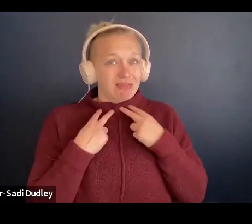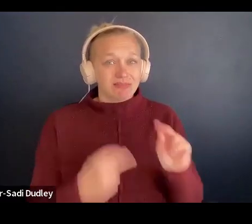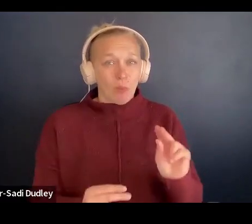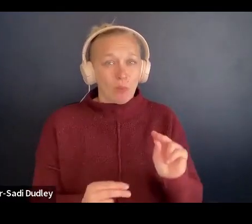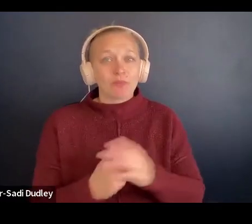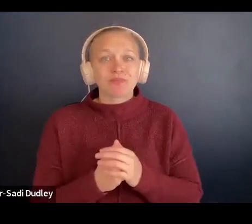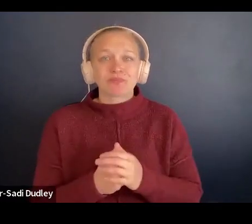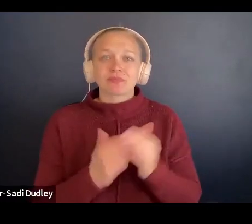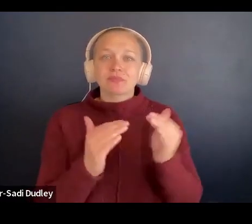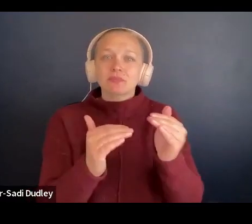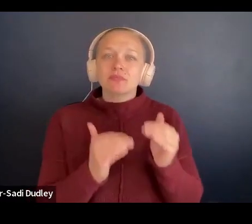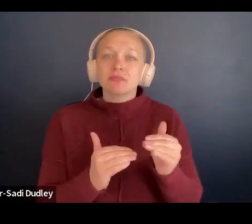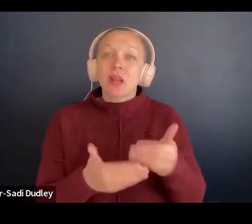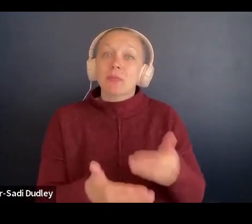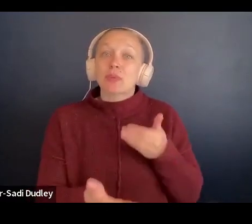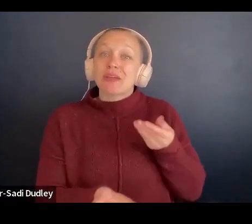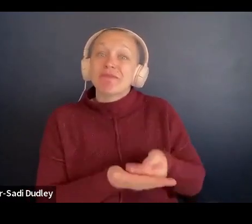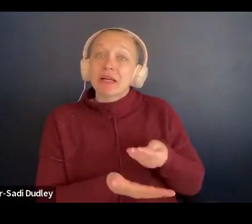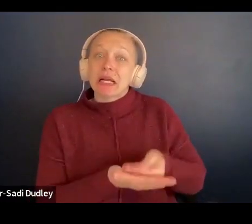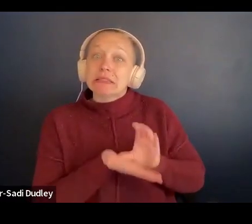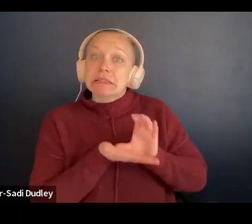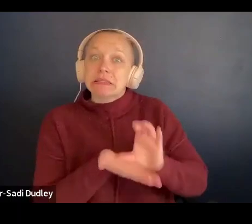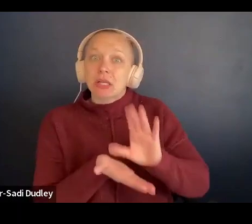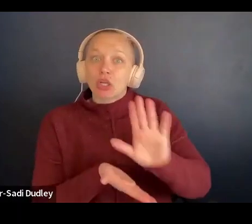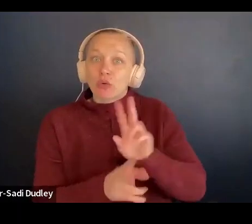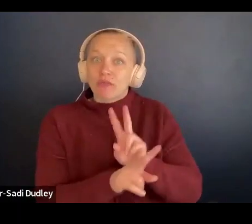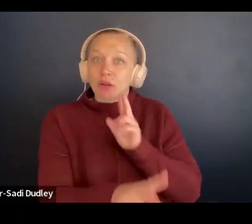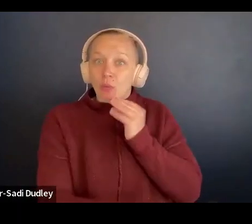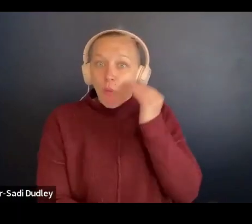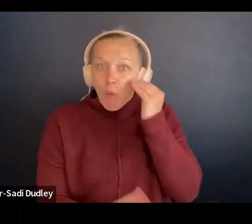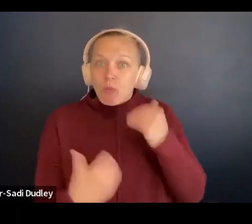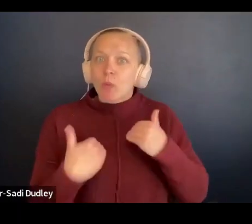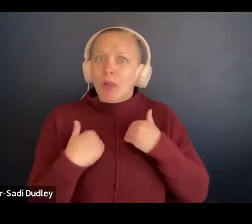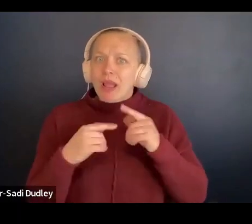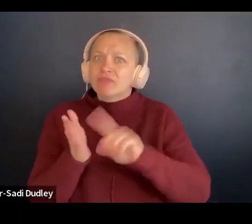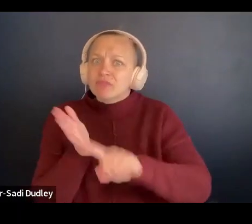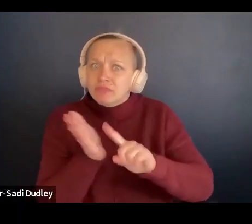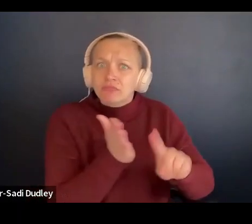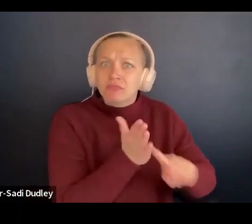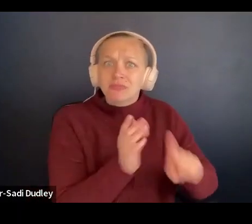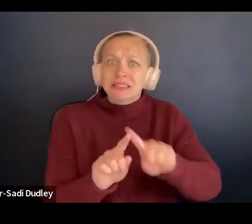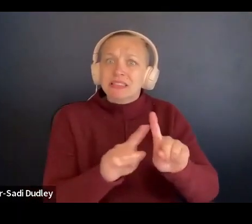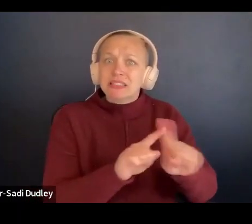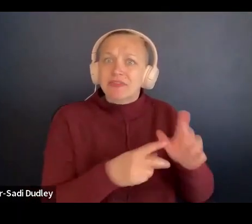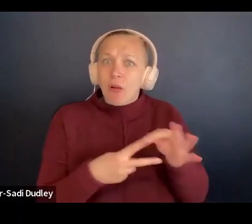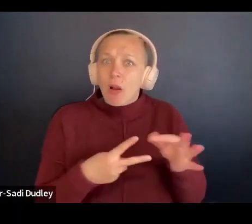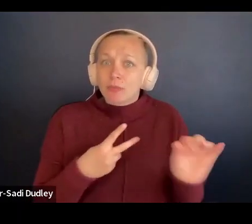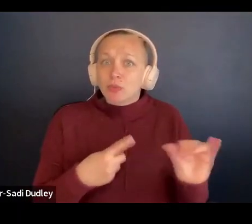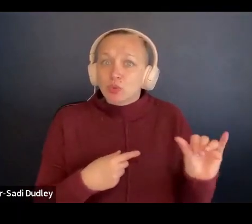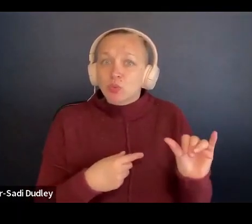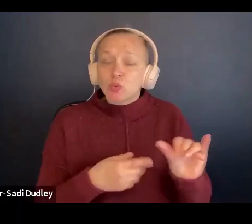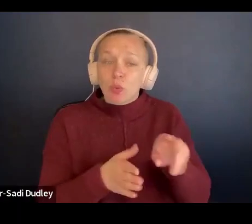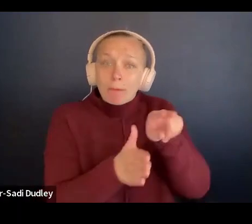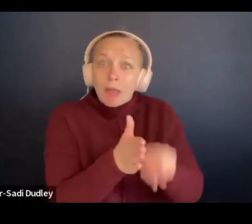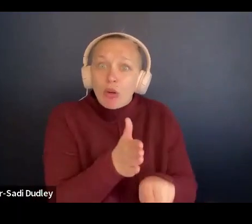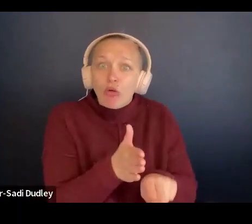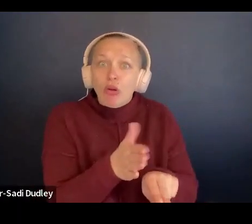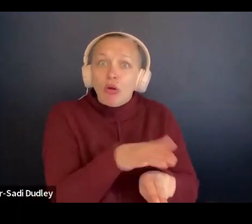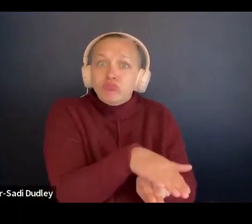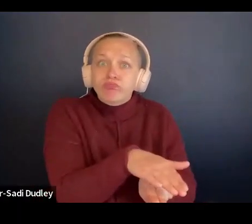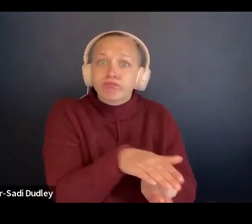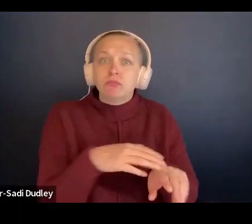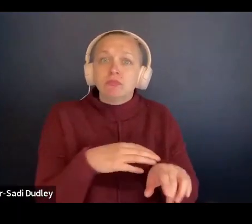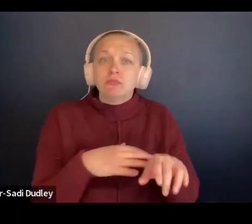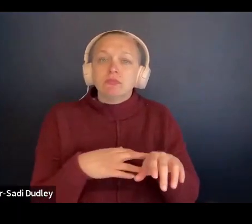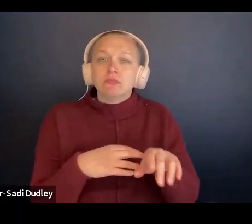reputable funeral funding options or burial assistance plans that cover costs. I like to talk about that, but most funeral homes do have really